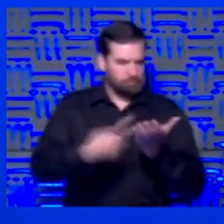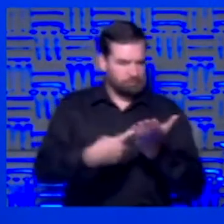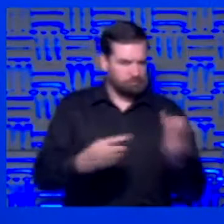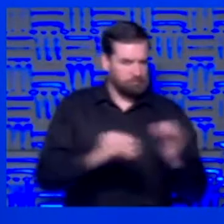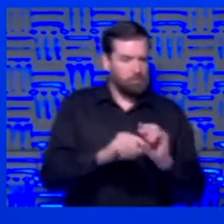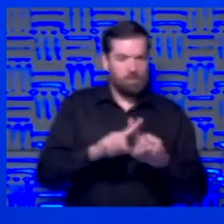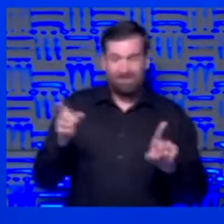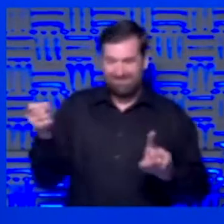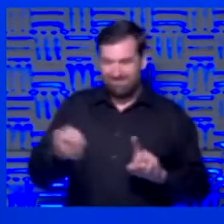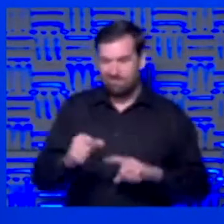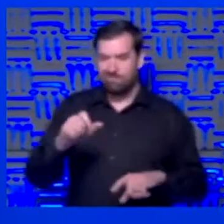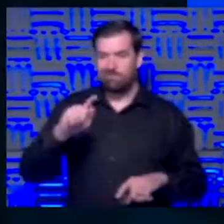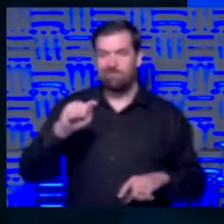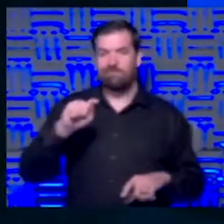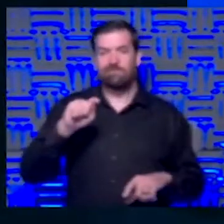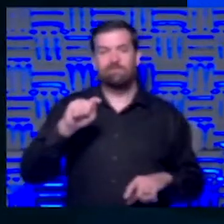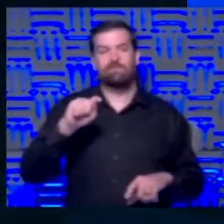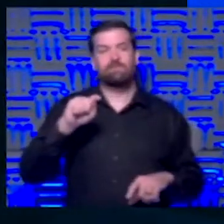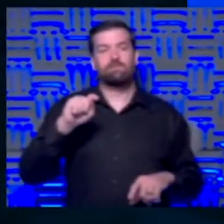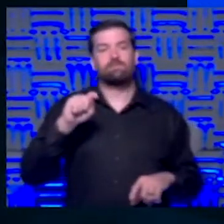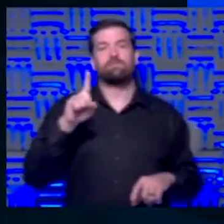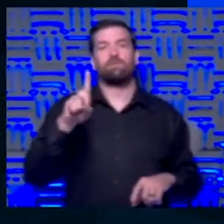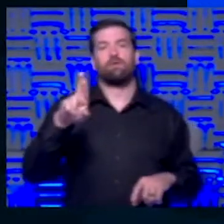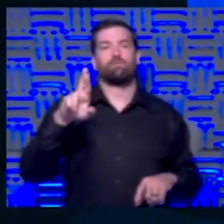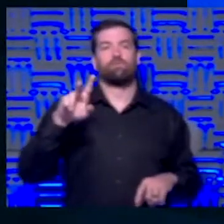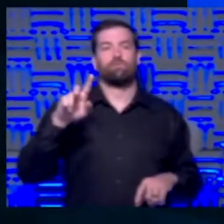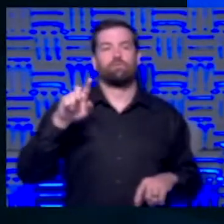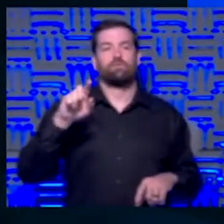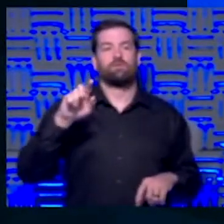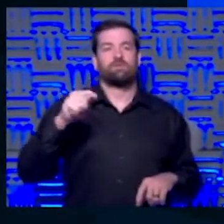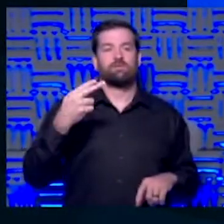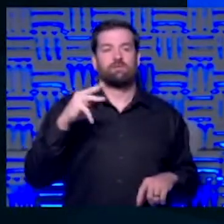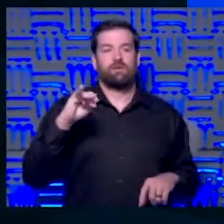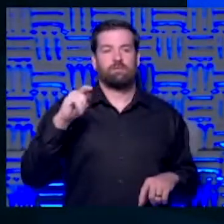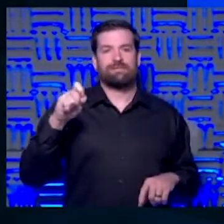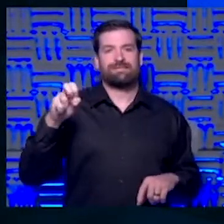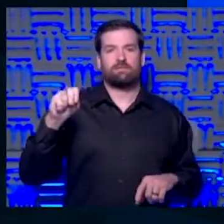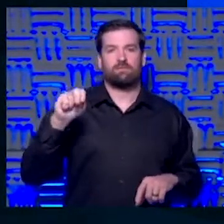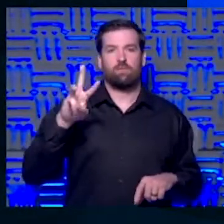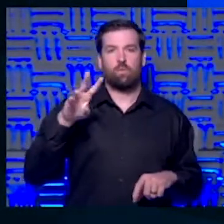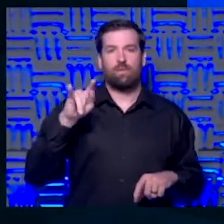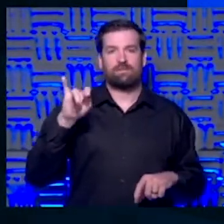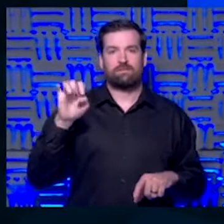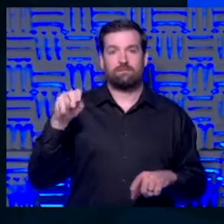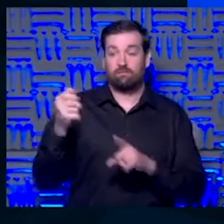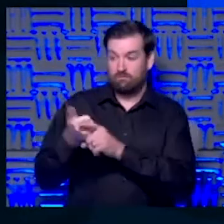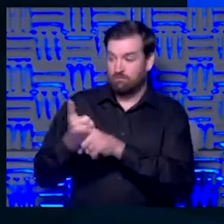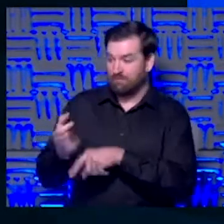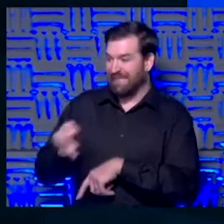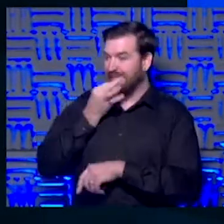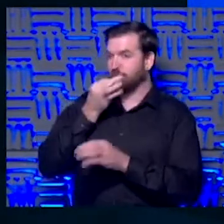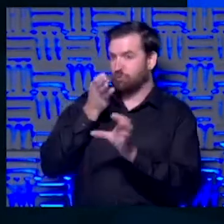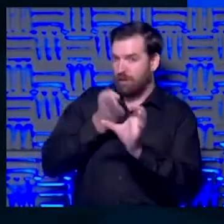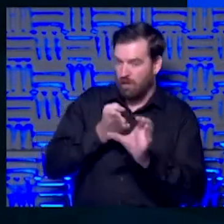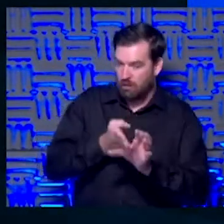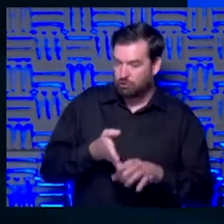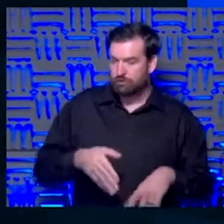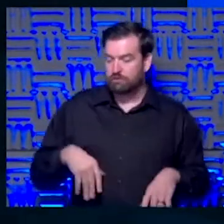to bring in Dr. Watson-Thompson. How are you today? I'm well, thank you. Good. Well, so you're an expert in psychology and